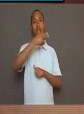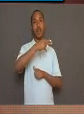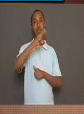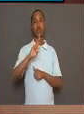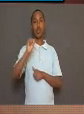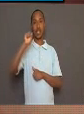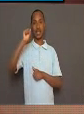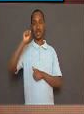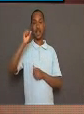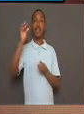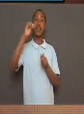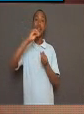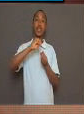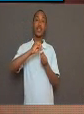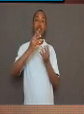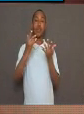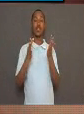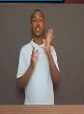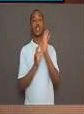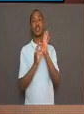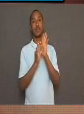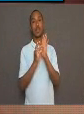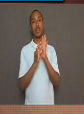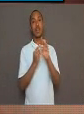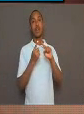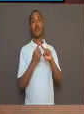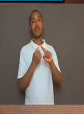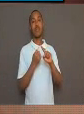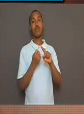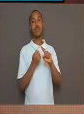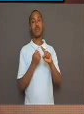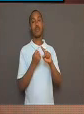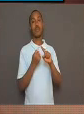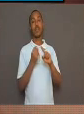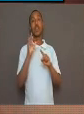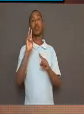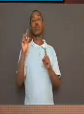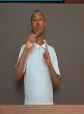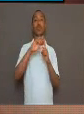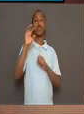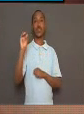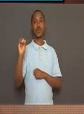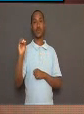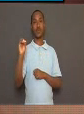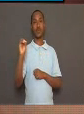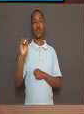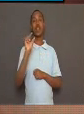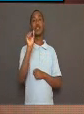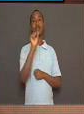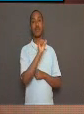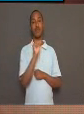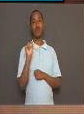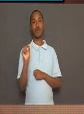sulfide increases its oxidation number from -2 to 0.